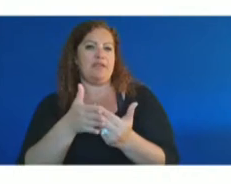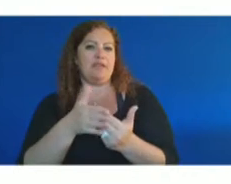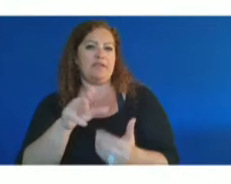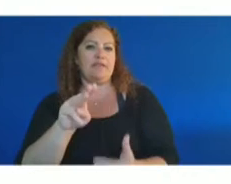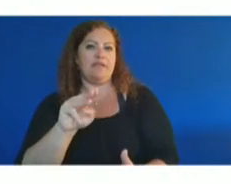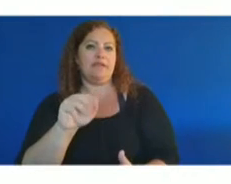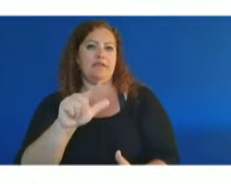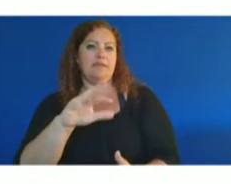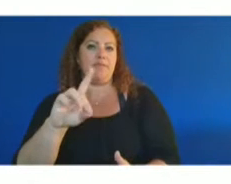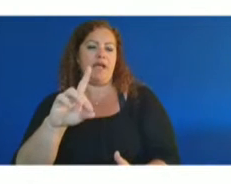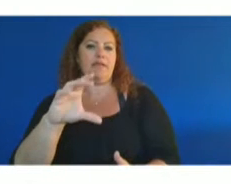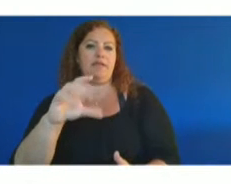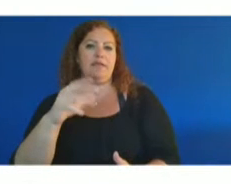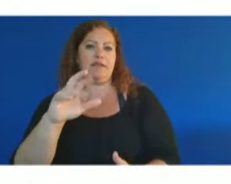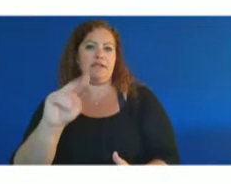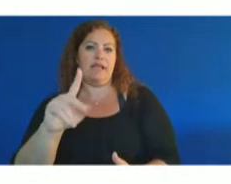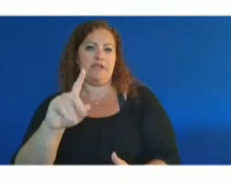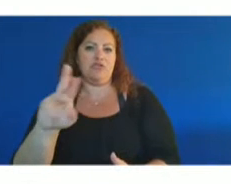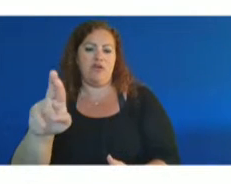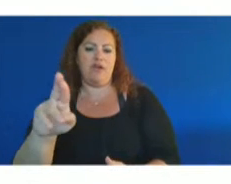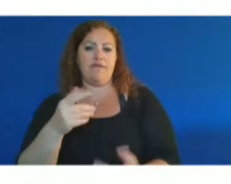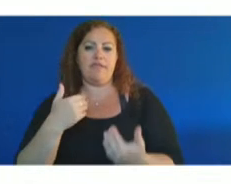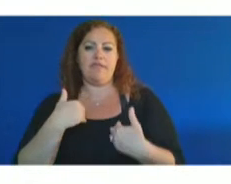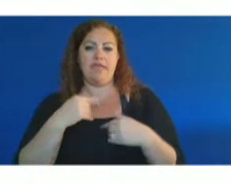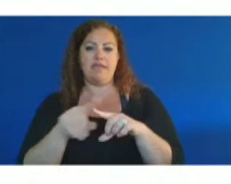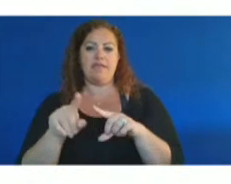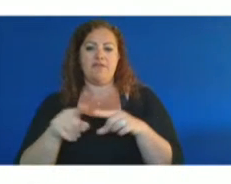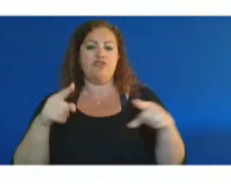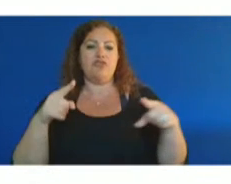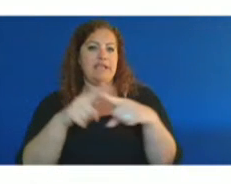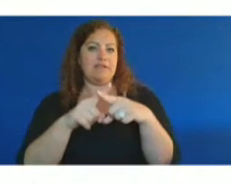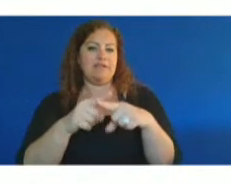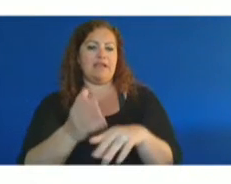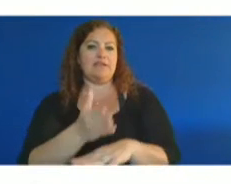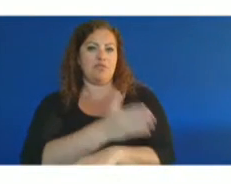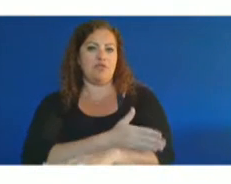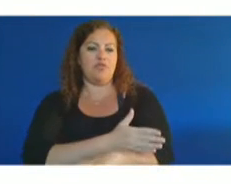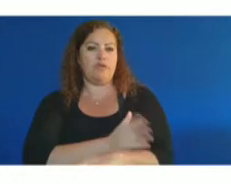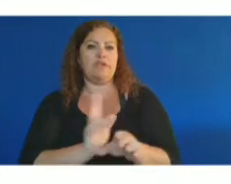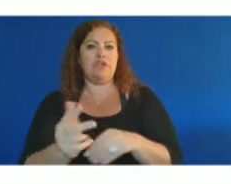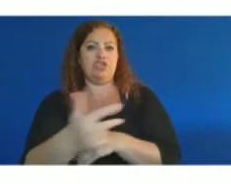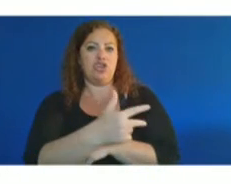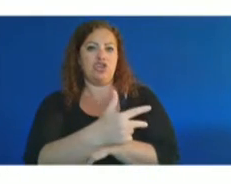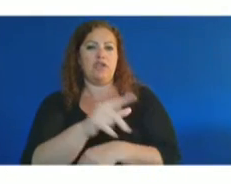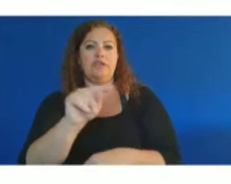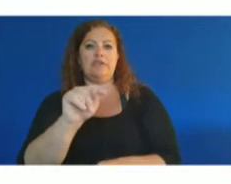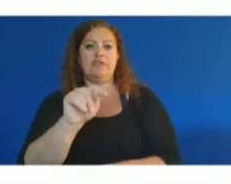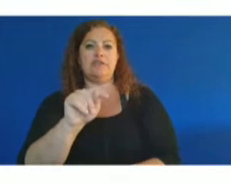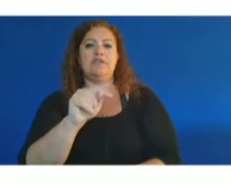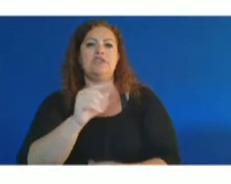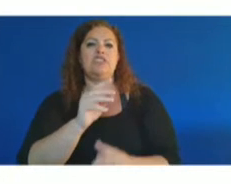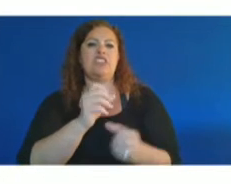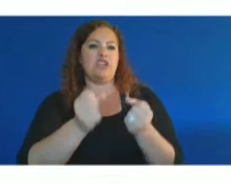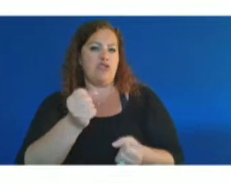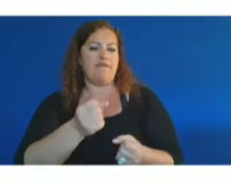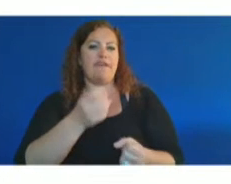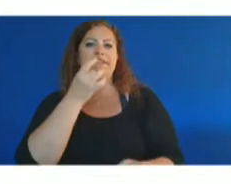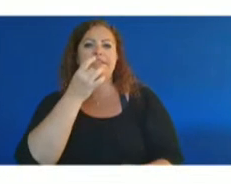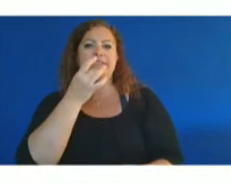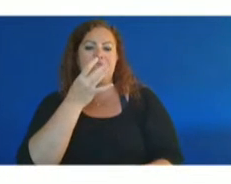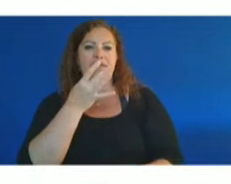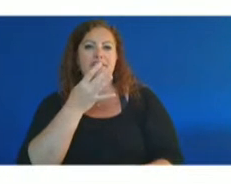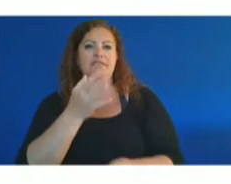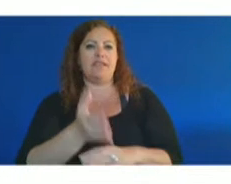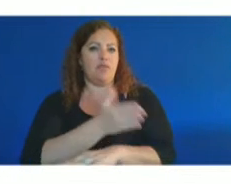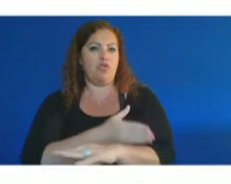Drive uh there are a number of other intersection improvements uh turn lanes and traffic signal upgrades uh in the area uh as